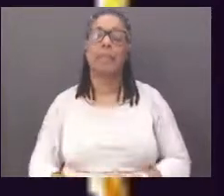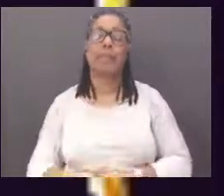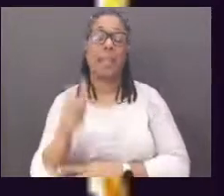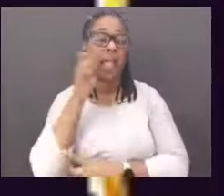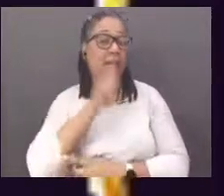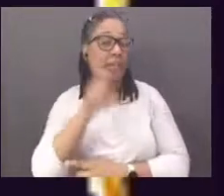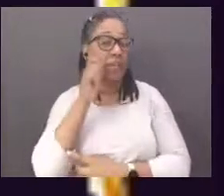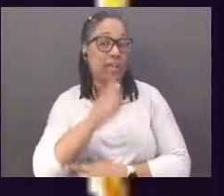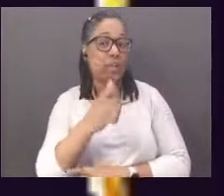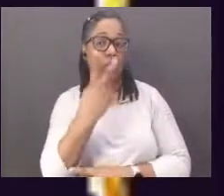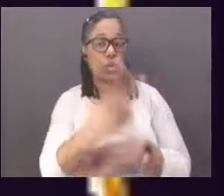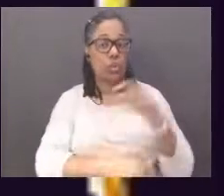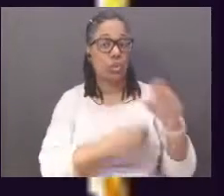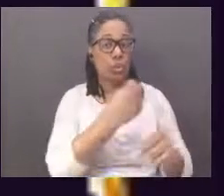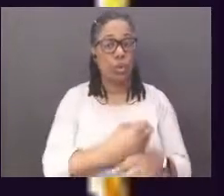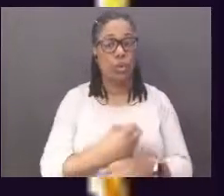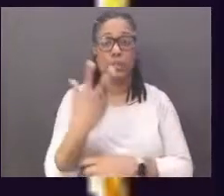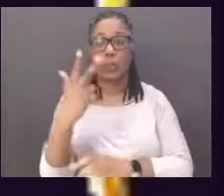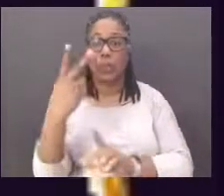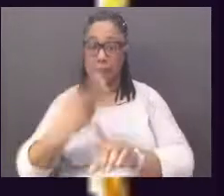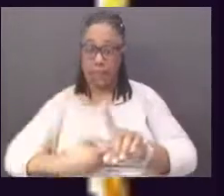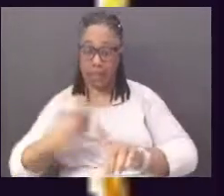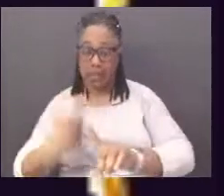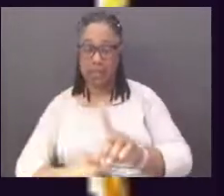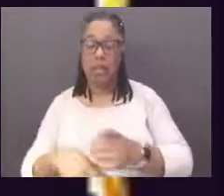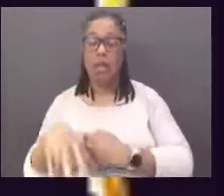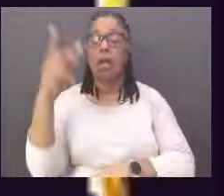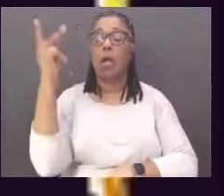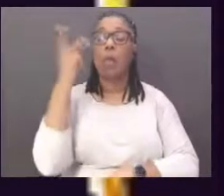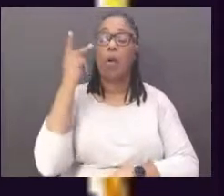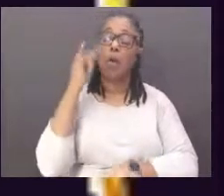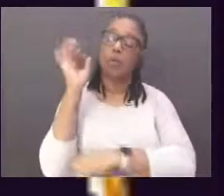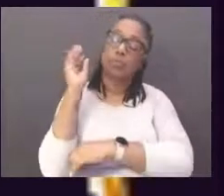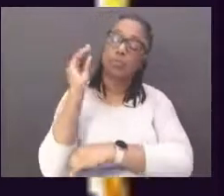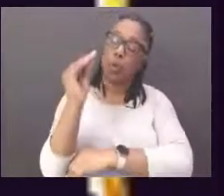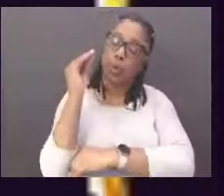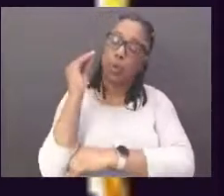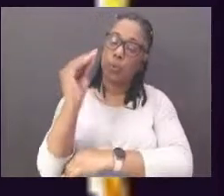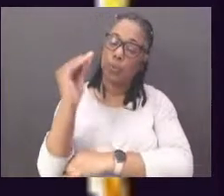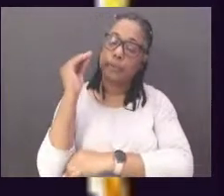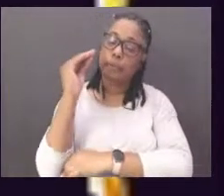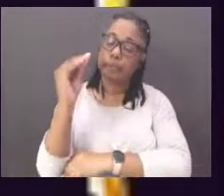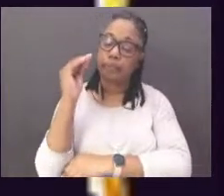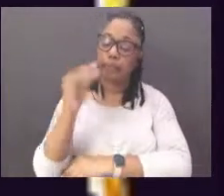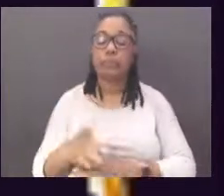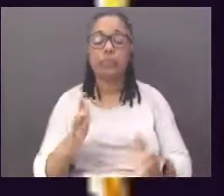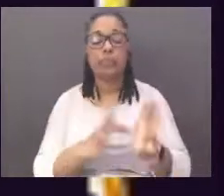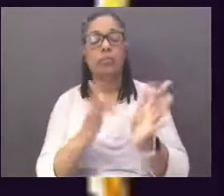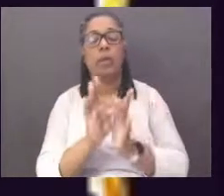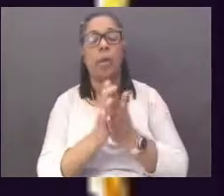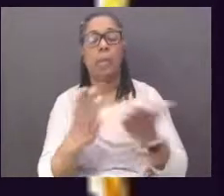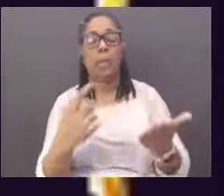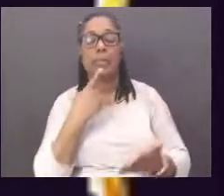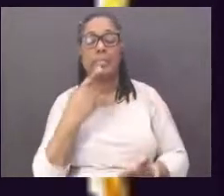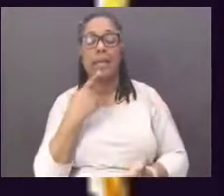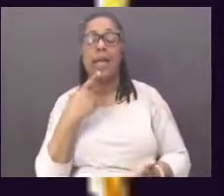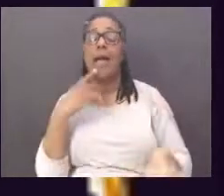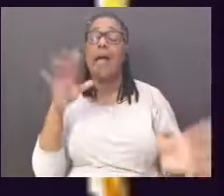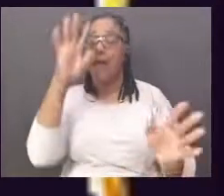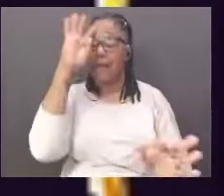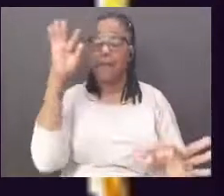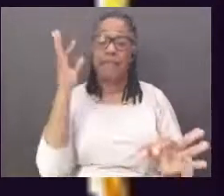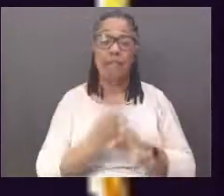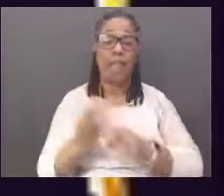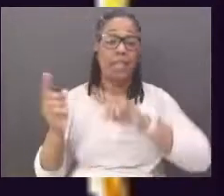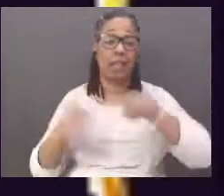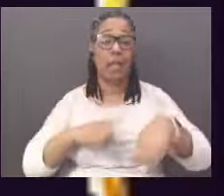Paul taught the people the word of God. The Bible says that faith comes when we hear the word of God. And because